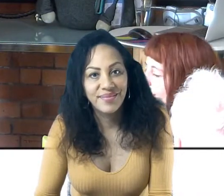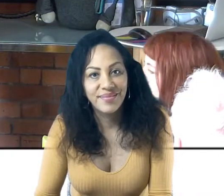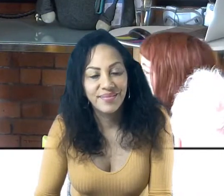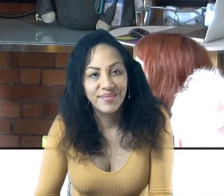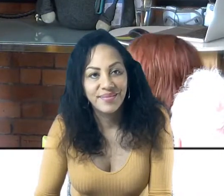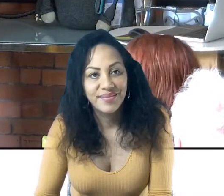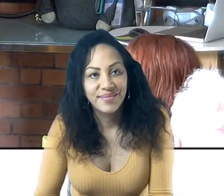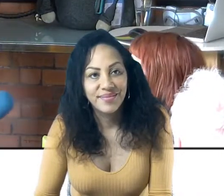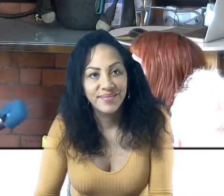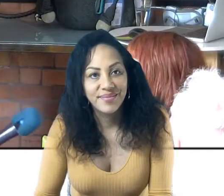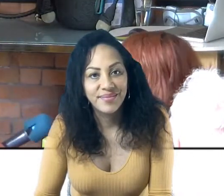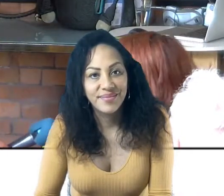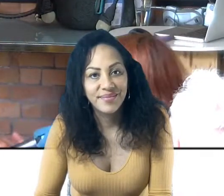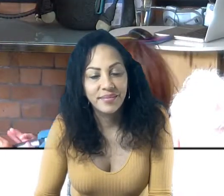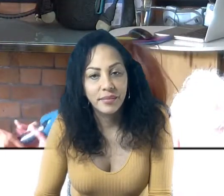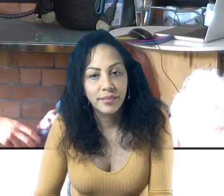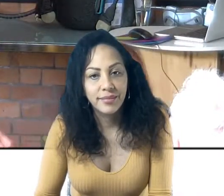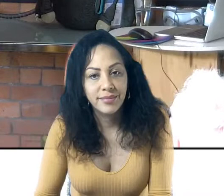Okay.